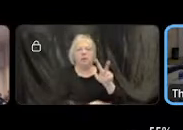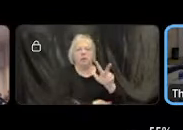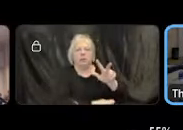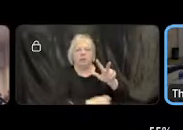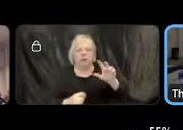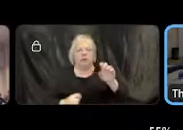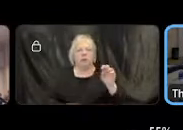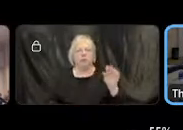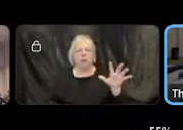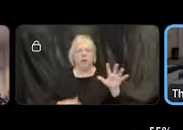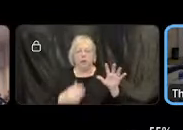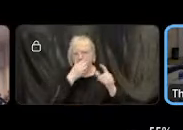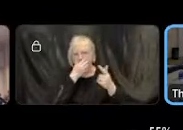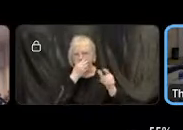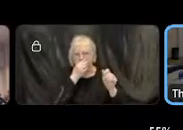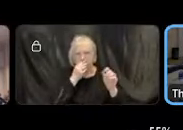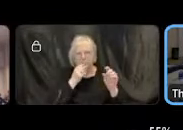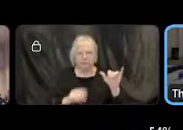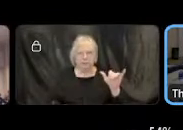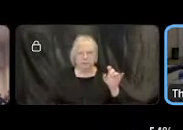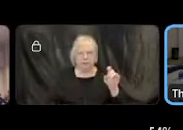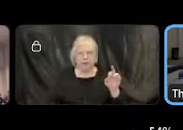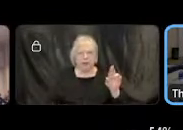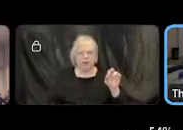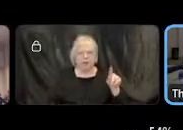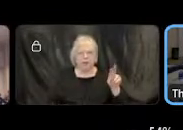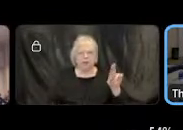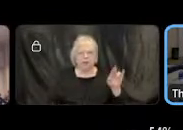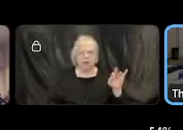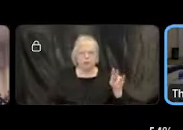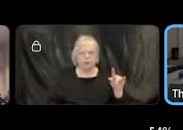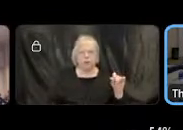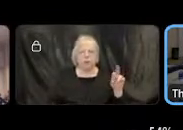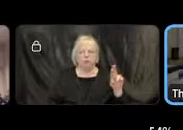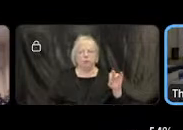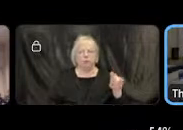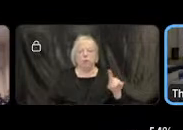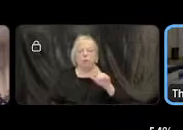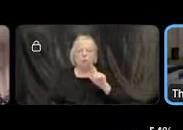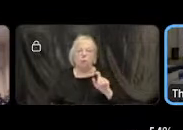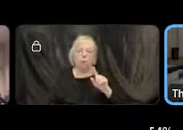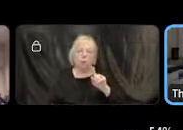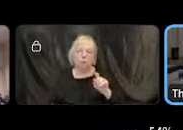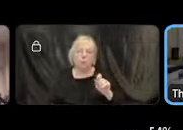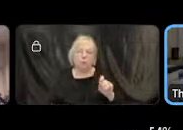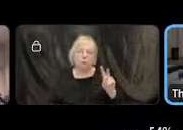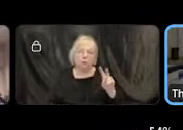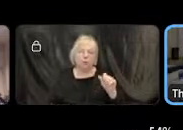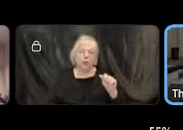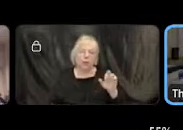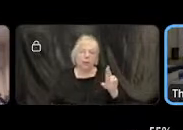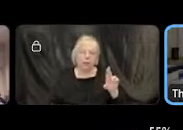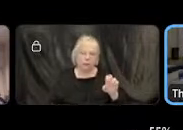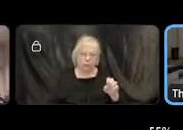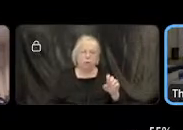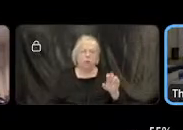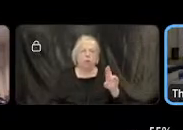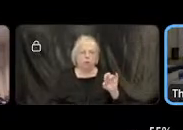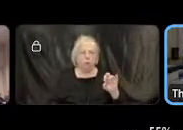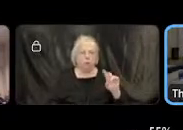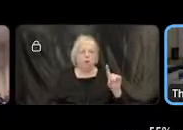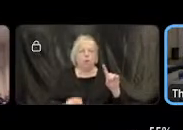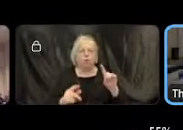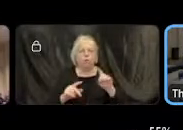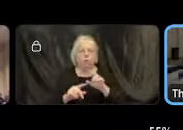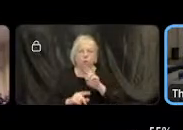Road. The applicant requests to rezone the 1.25 acre property located at 10305 Geyer Springs Road